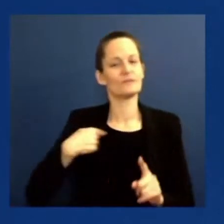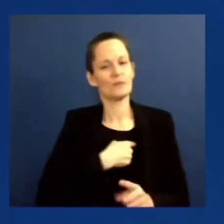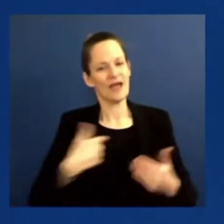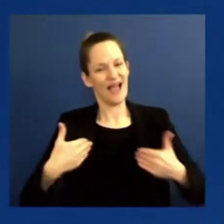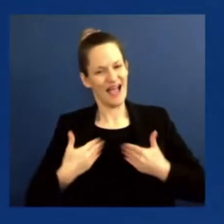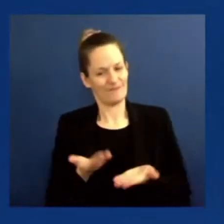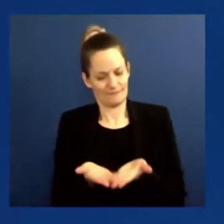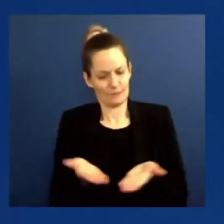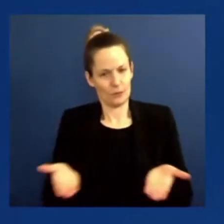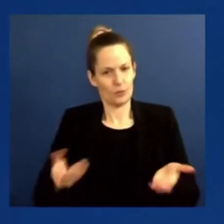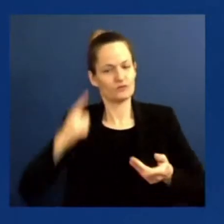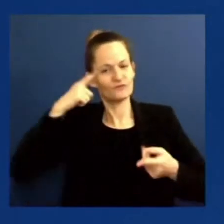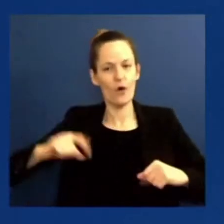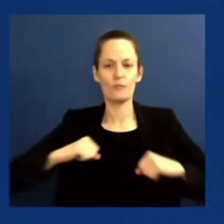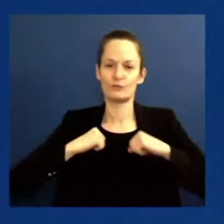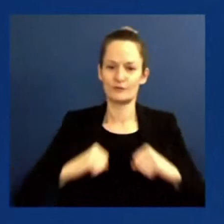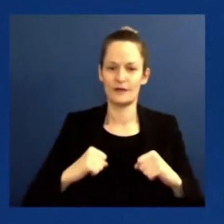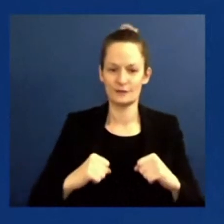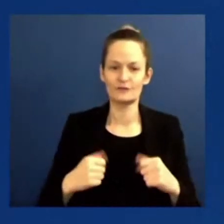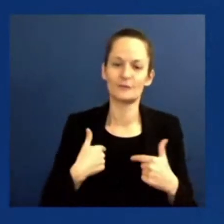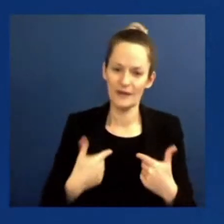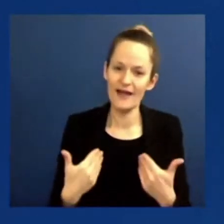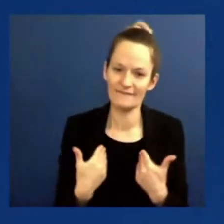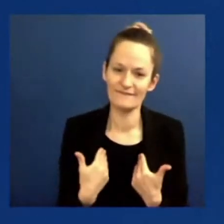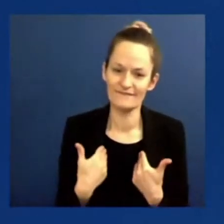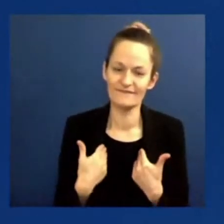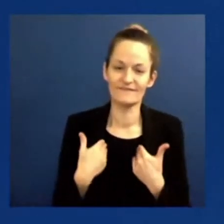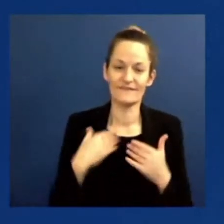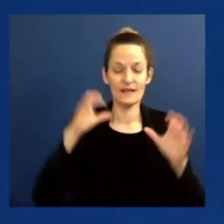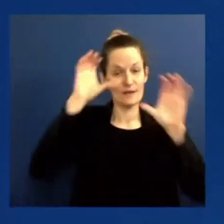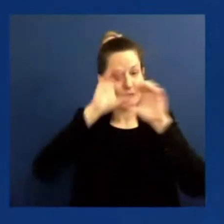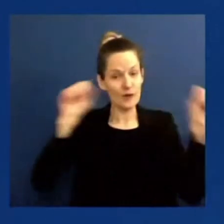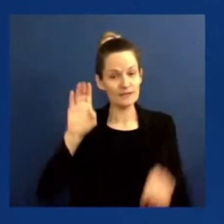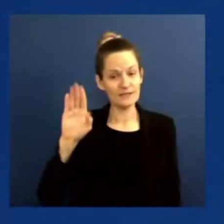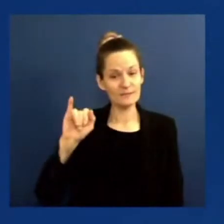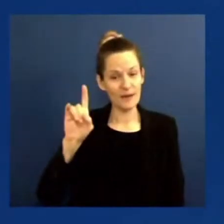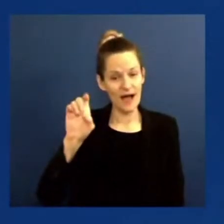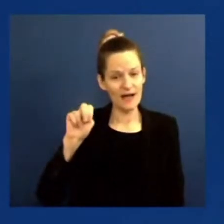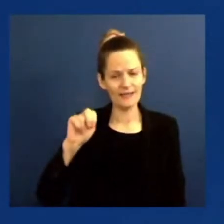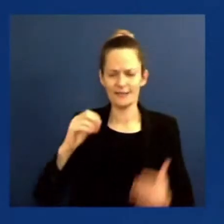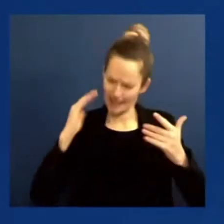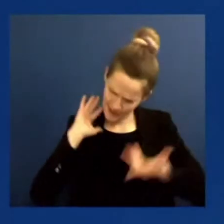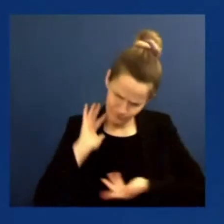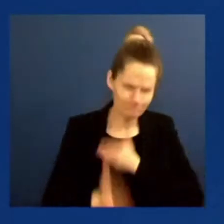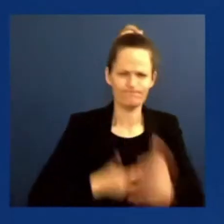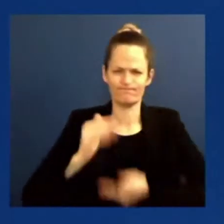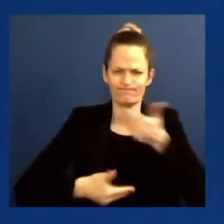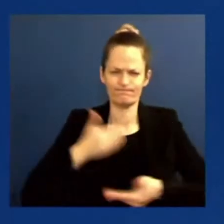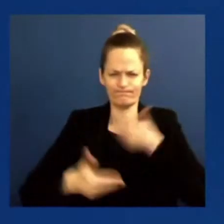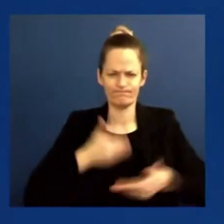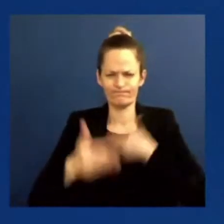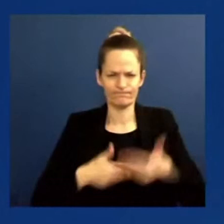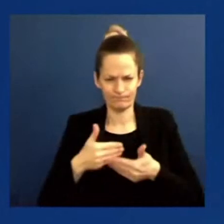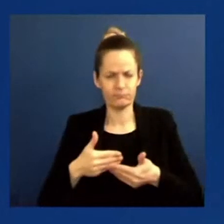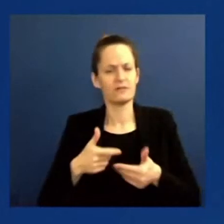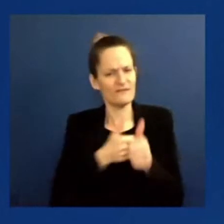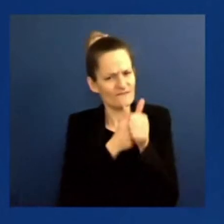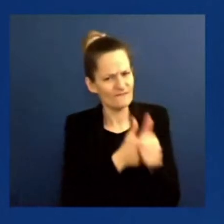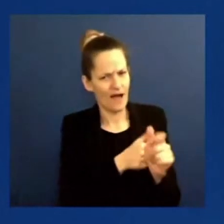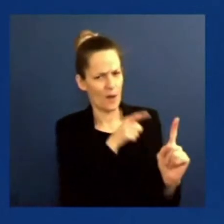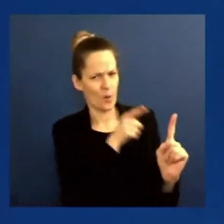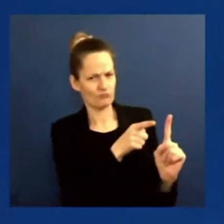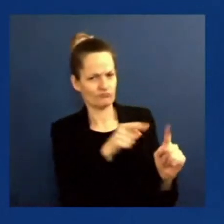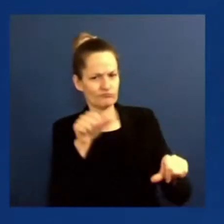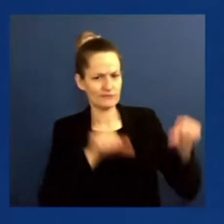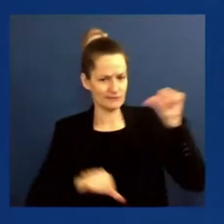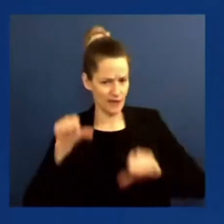And because President Biden and his administration have acted aggressively to follow the science and deploy these tools. And because so many